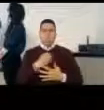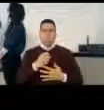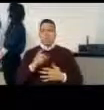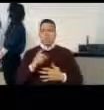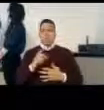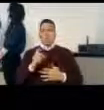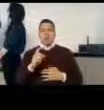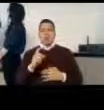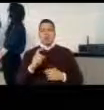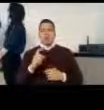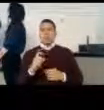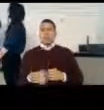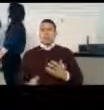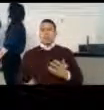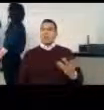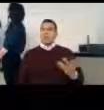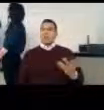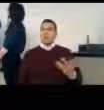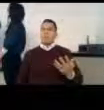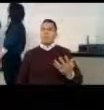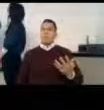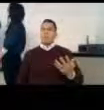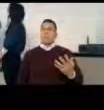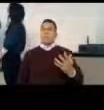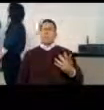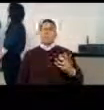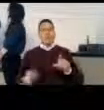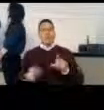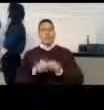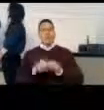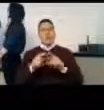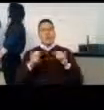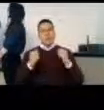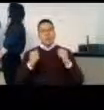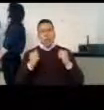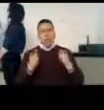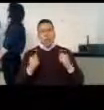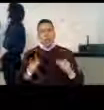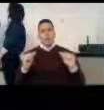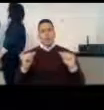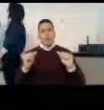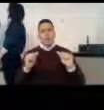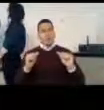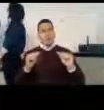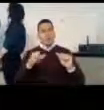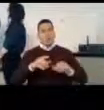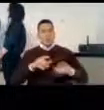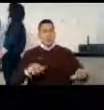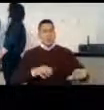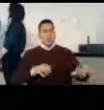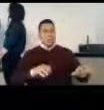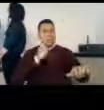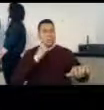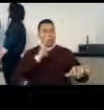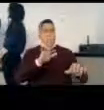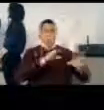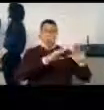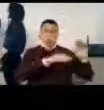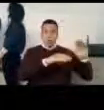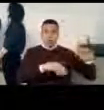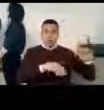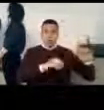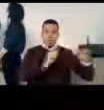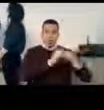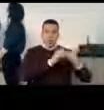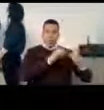list. You have to put the same effort that you put in having the resources for your child,